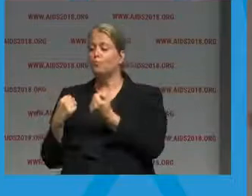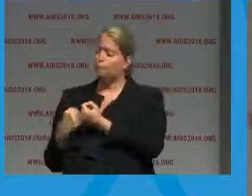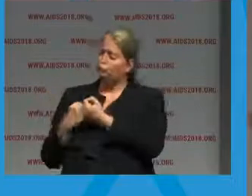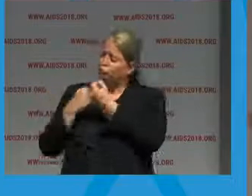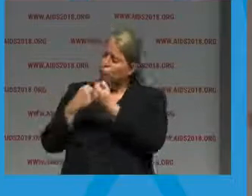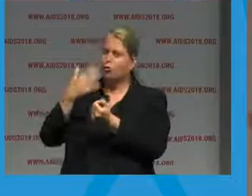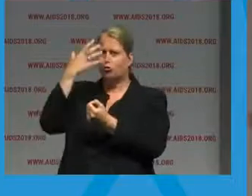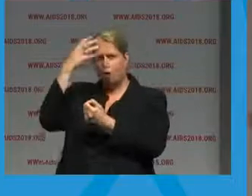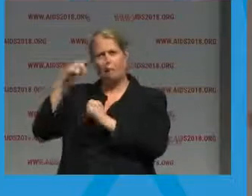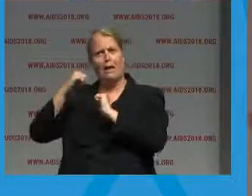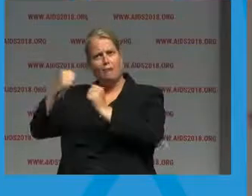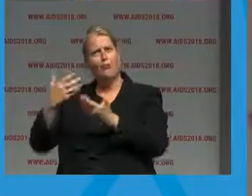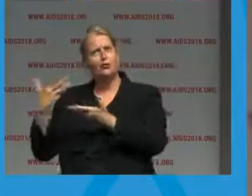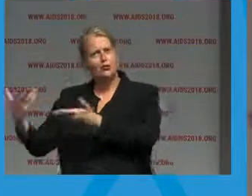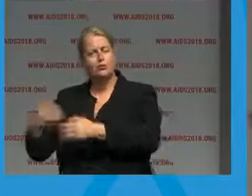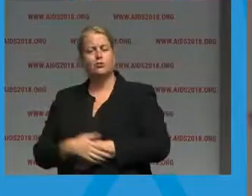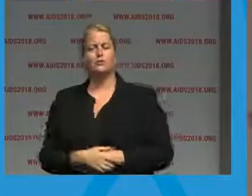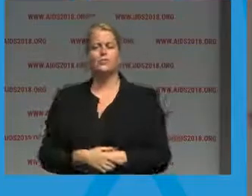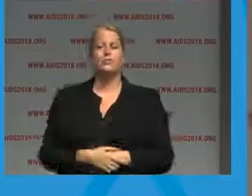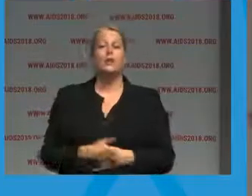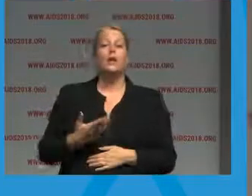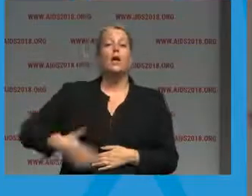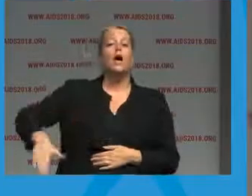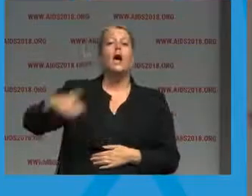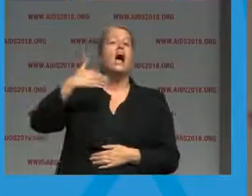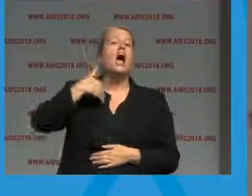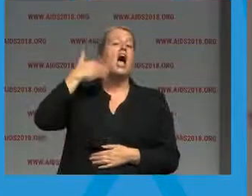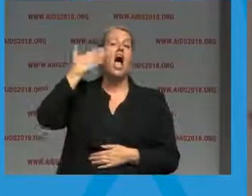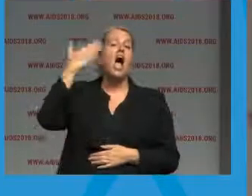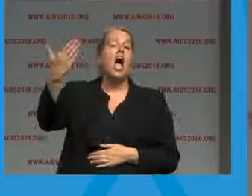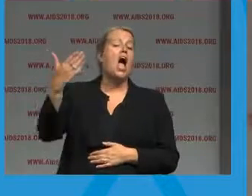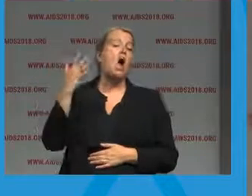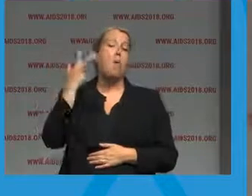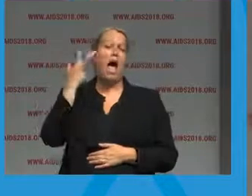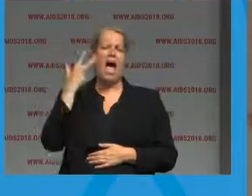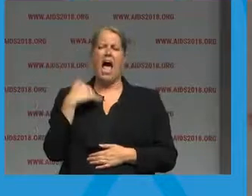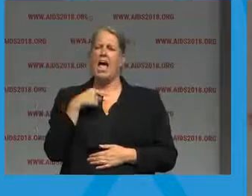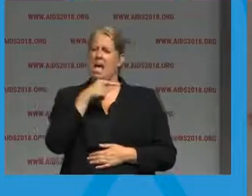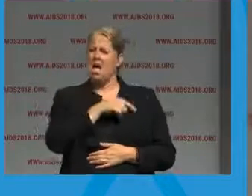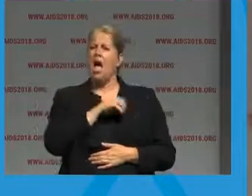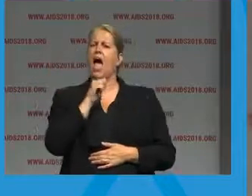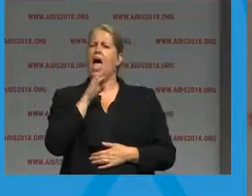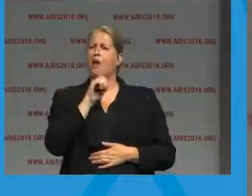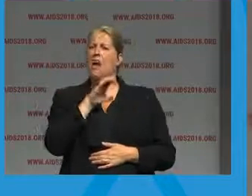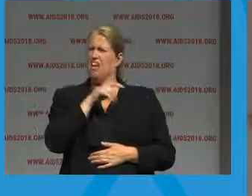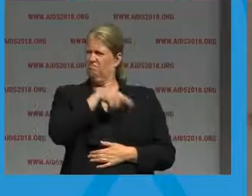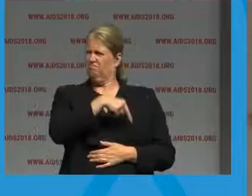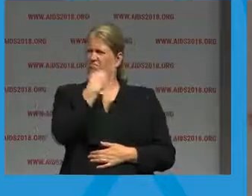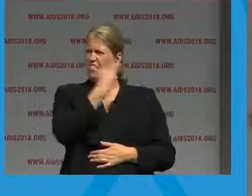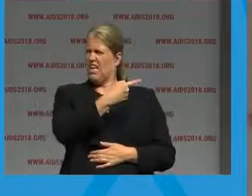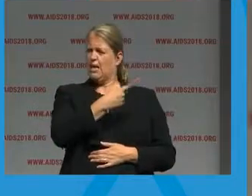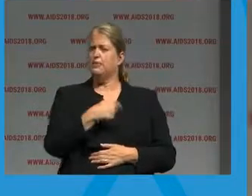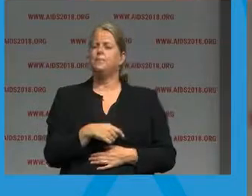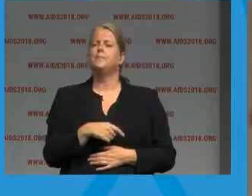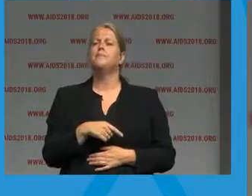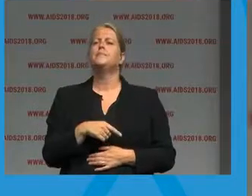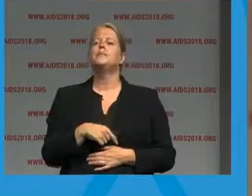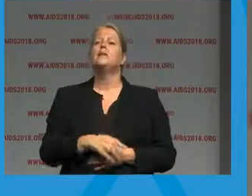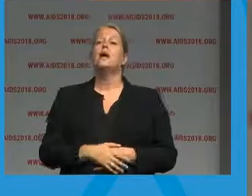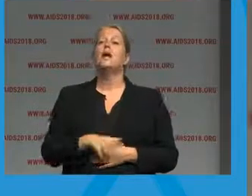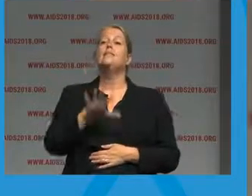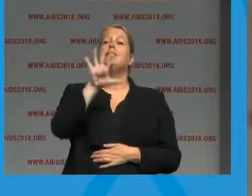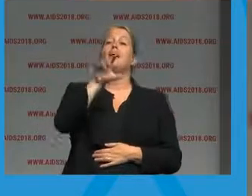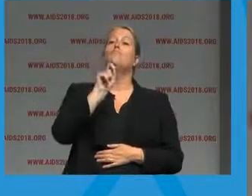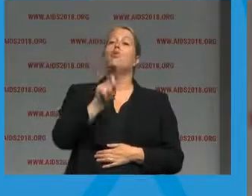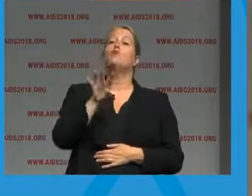efforts. I don't know why, I think we heard from what Eric Goosby said, why when 10.4